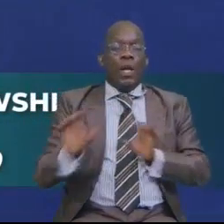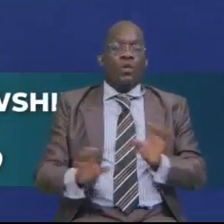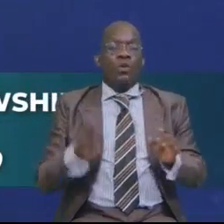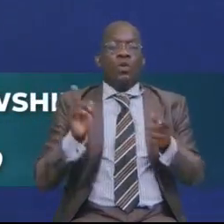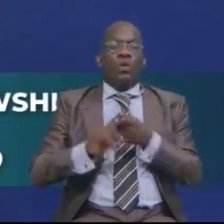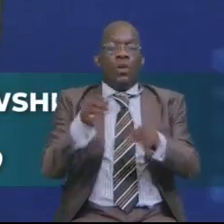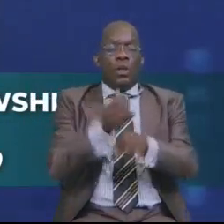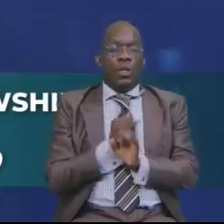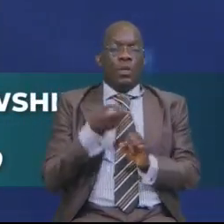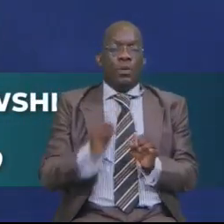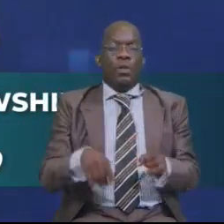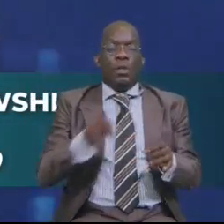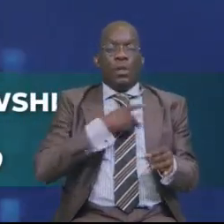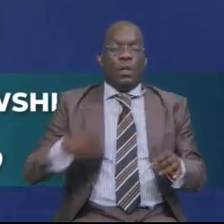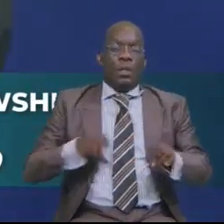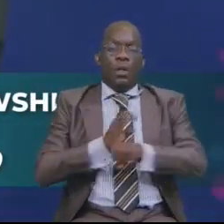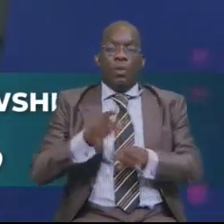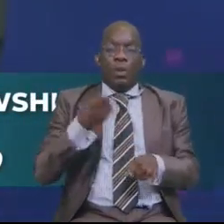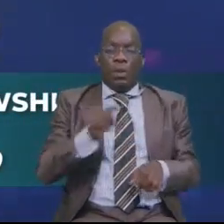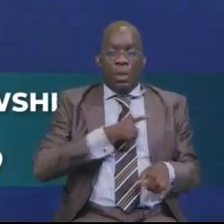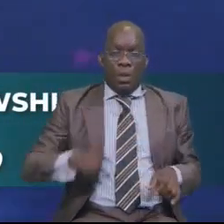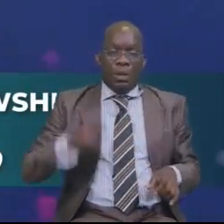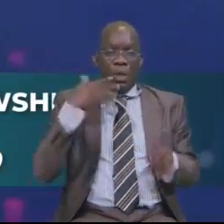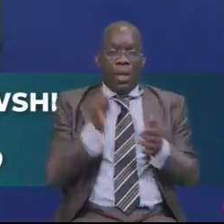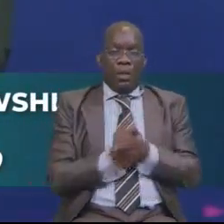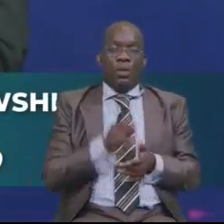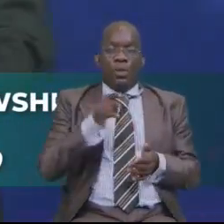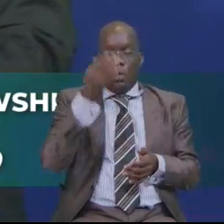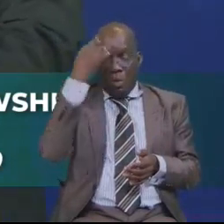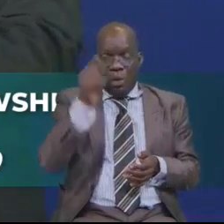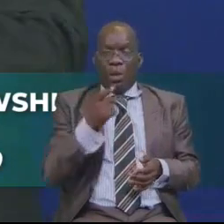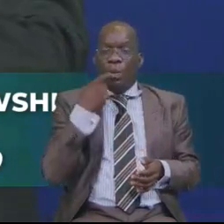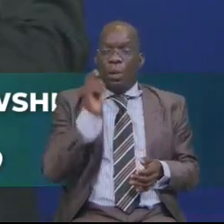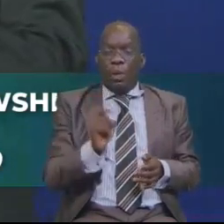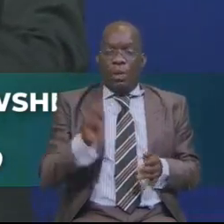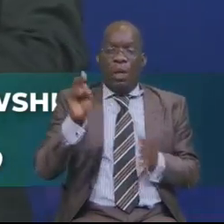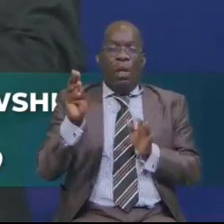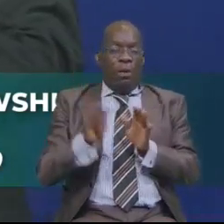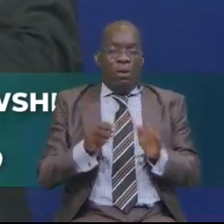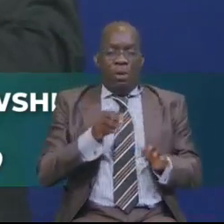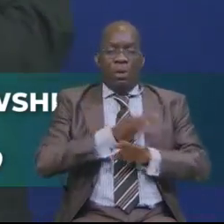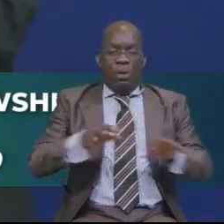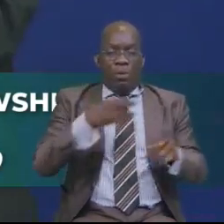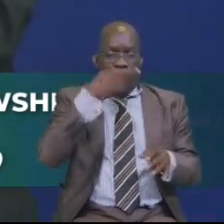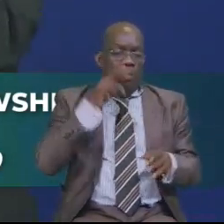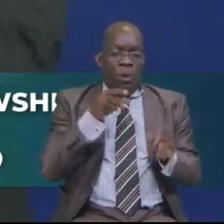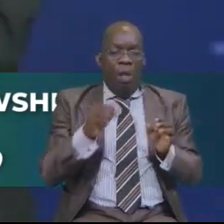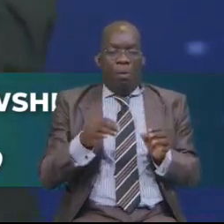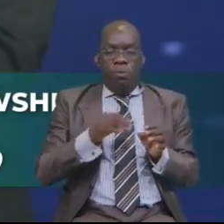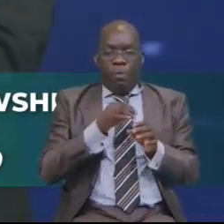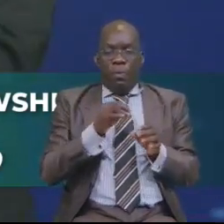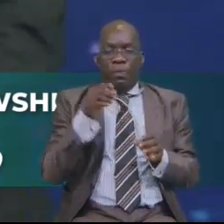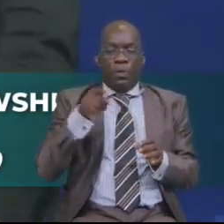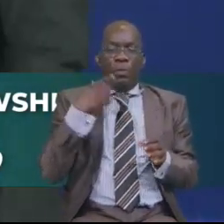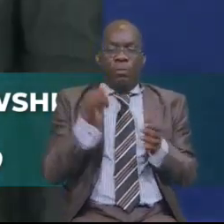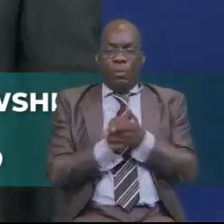kingdom? And the Lord said, you know the commandments, don't steal, don't do this, don't. He said, I've been doing that from my youth